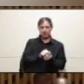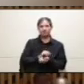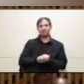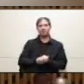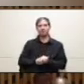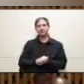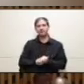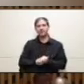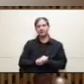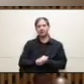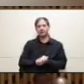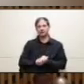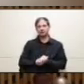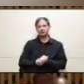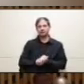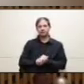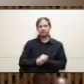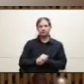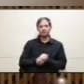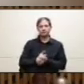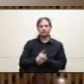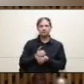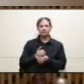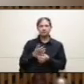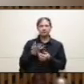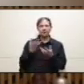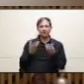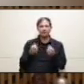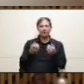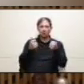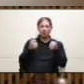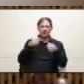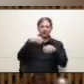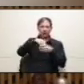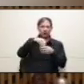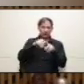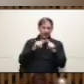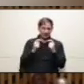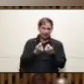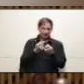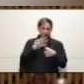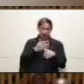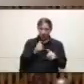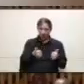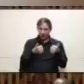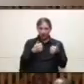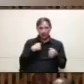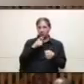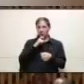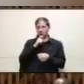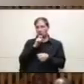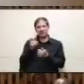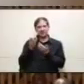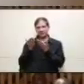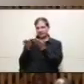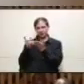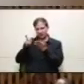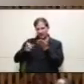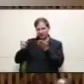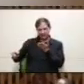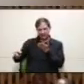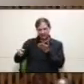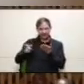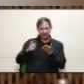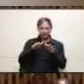Okay. And we have a good internal team that works. We don't use the service providers